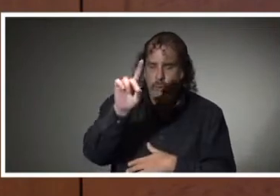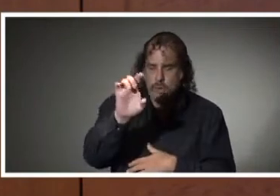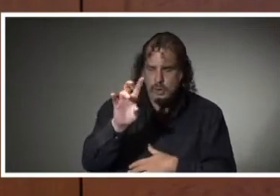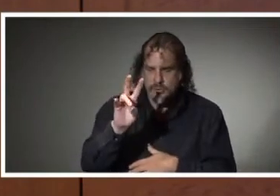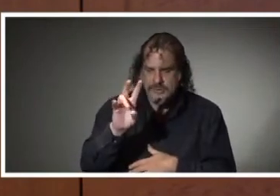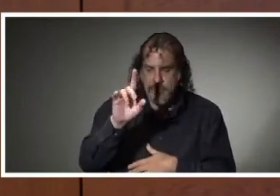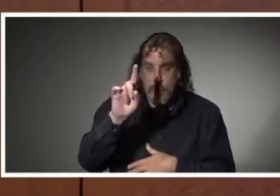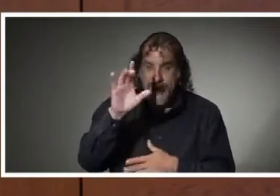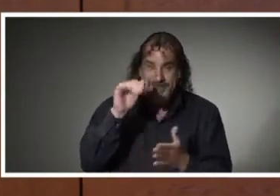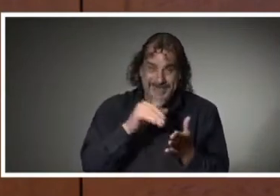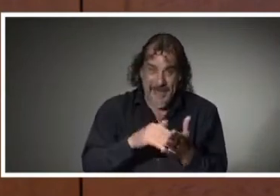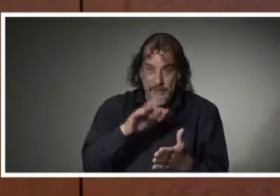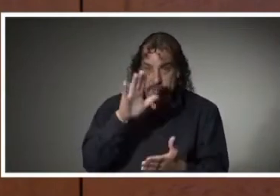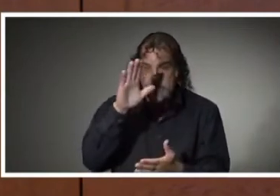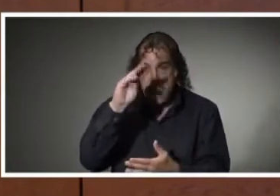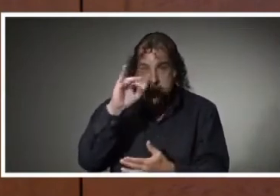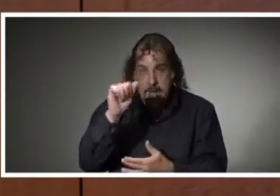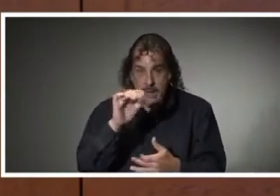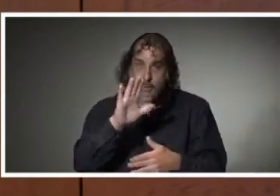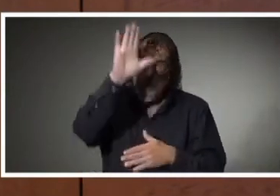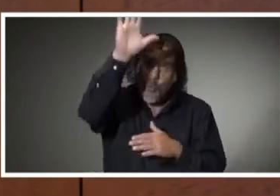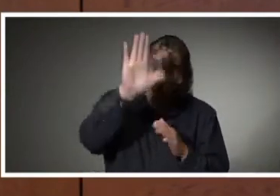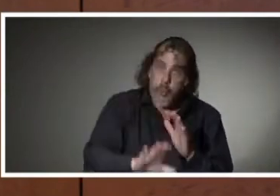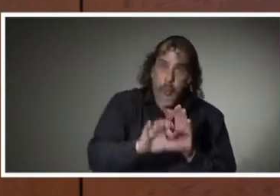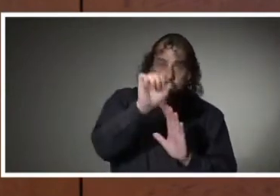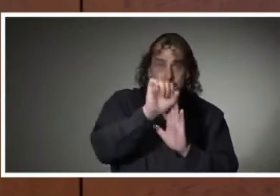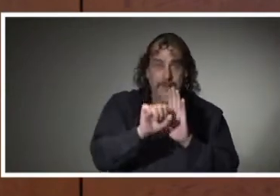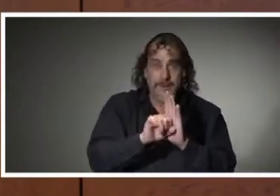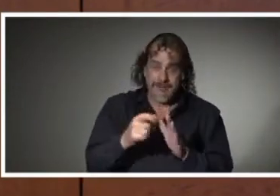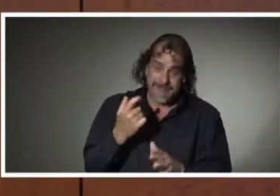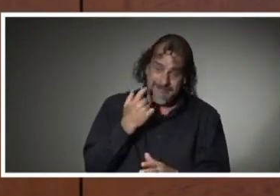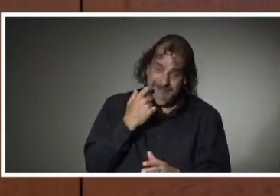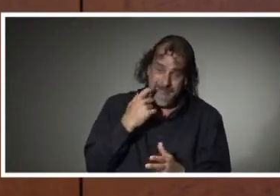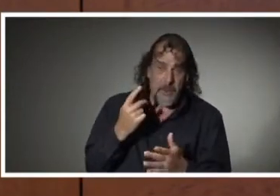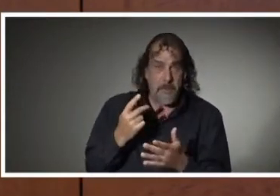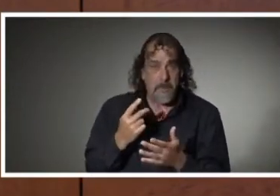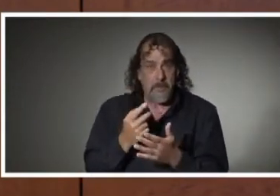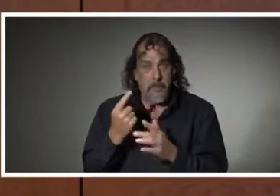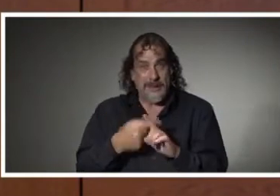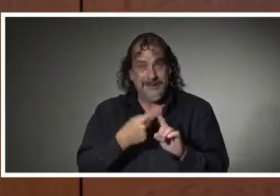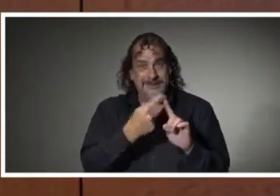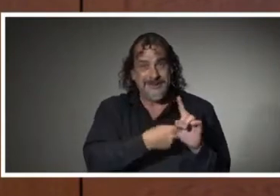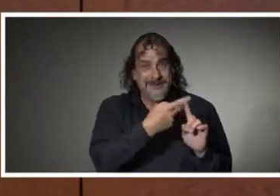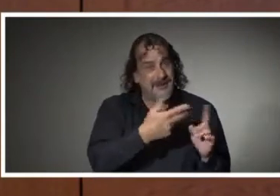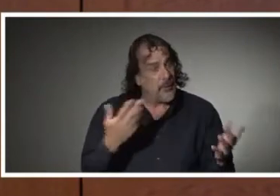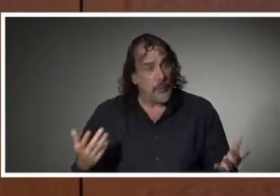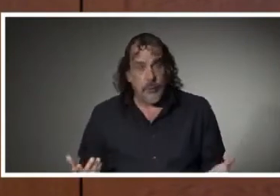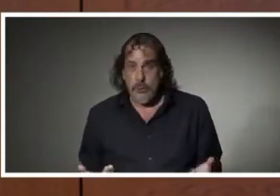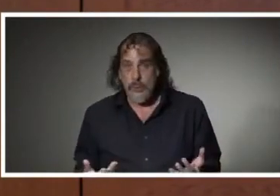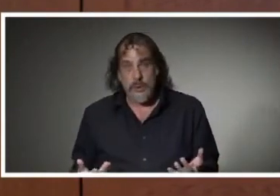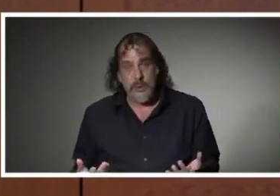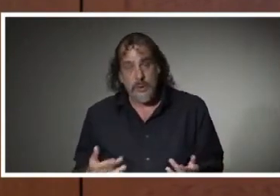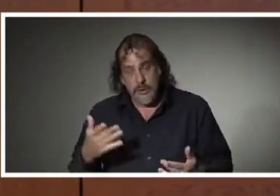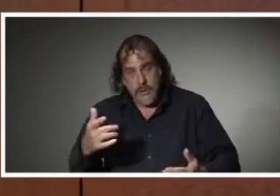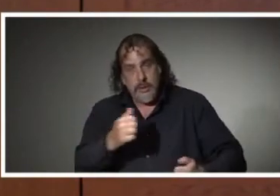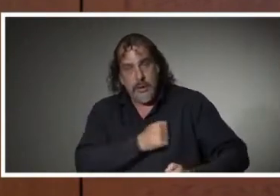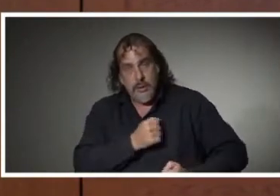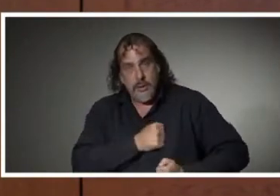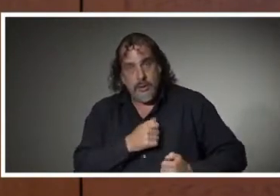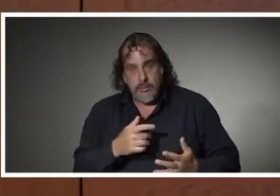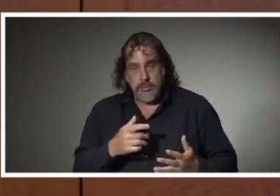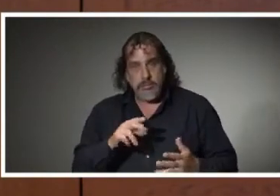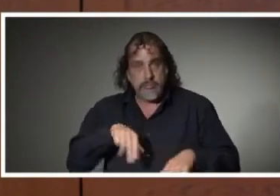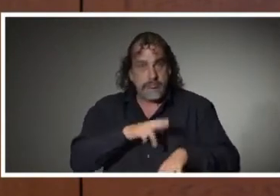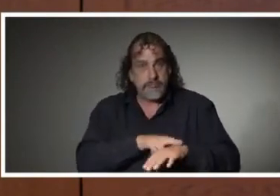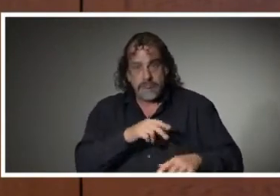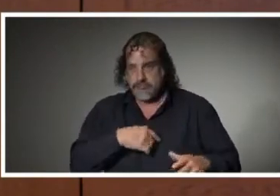171,000 miles over the state of Mississippi in the last couple of months, and those active duty guardsmen for the state of Mississippi